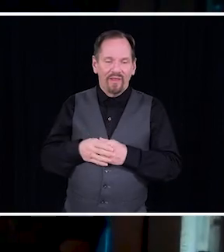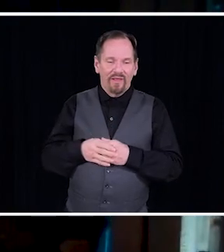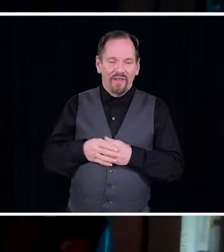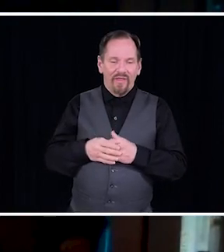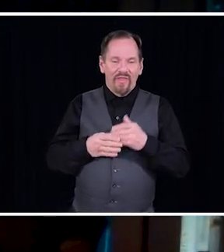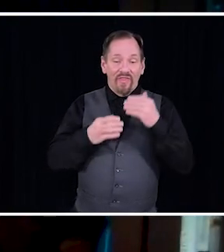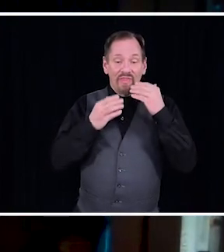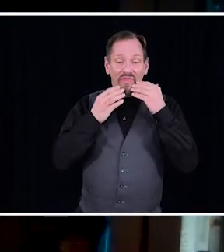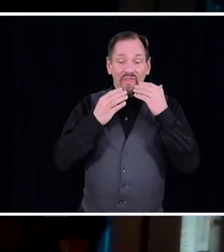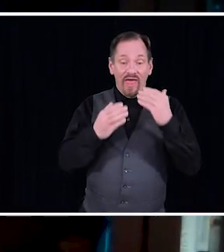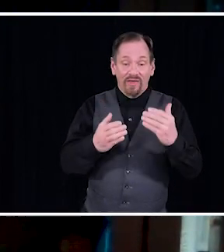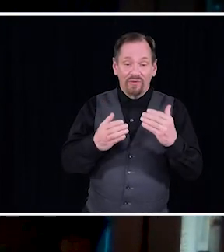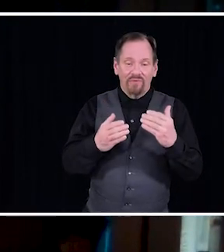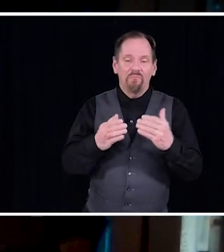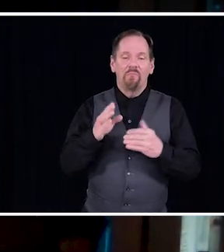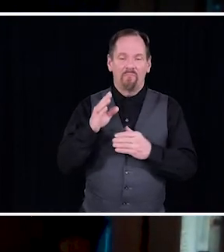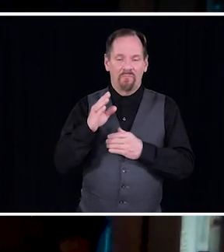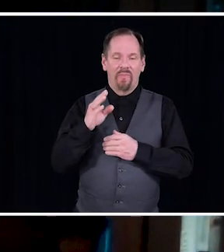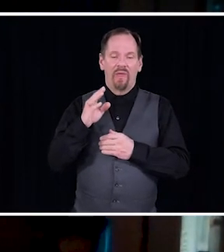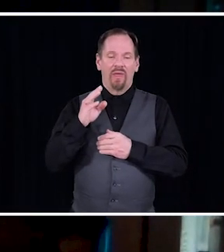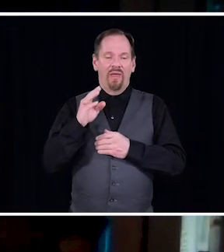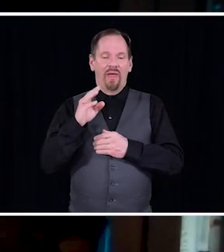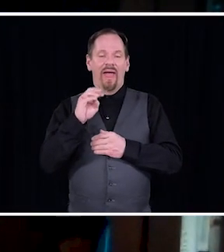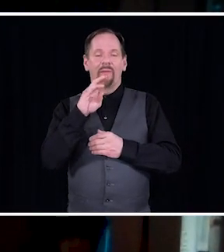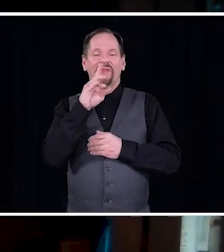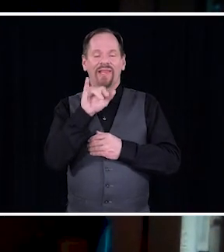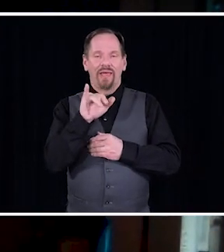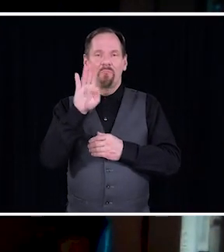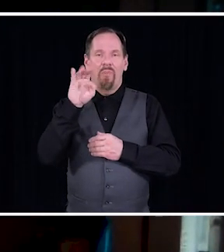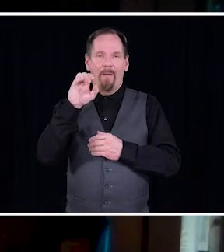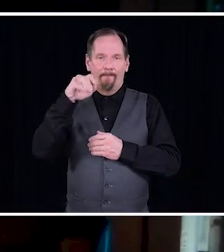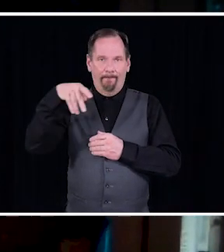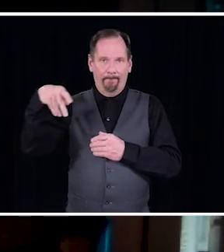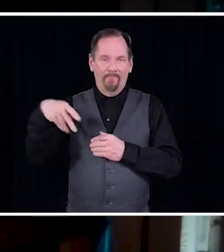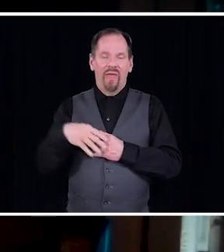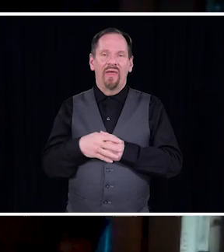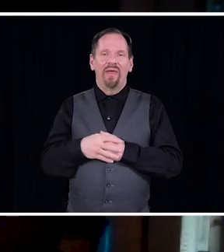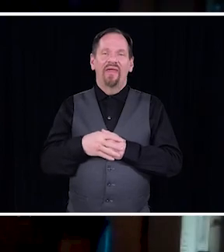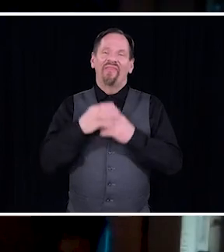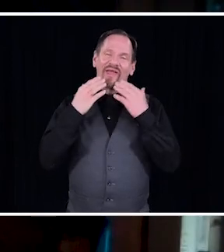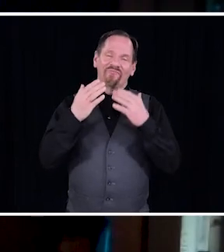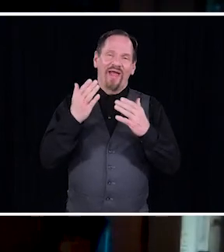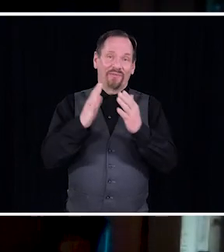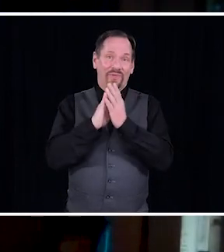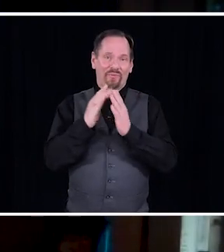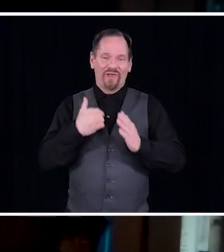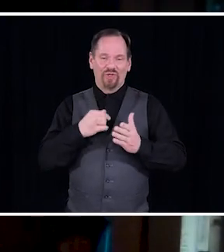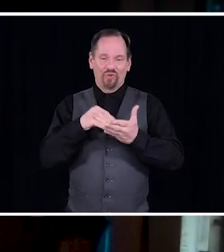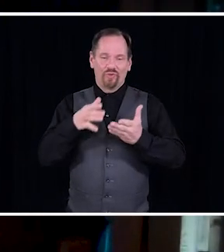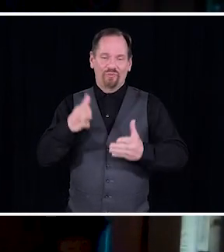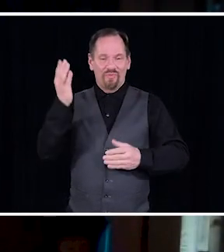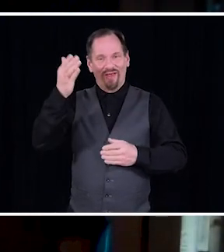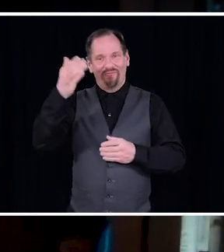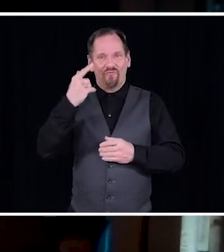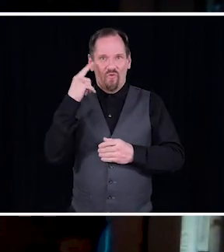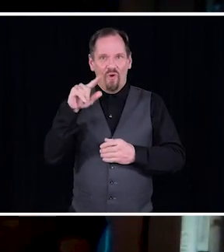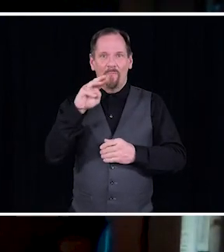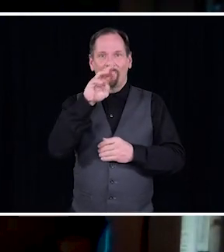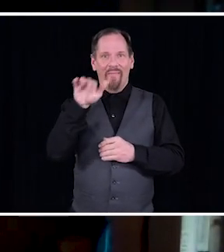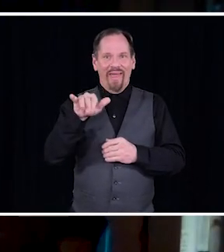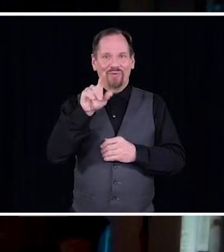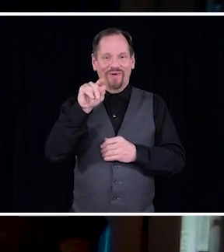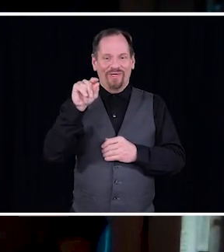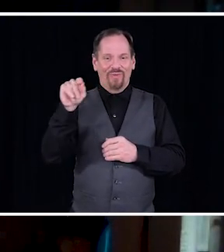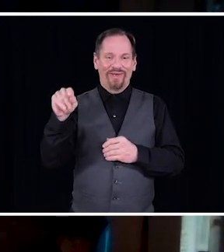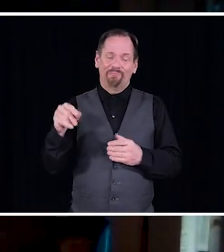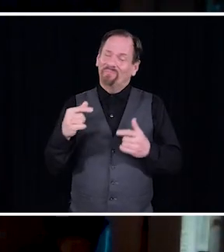Thank you so much for allowing me the honor of being the student speaker for the Spring 2020 virtual graduation ceremony. I wish that we could